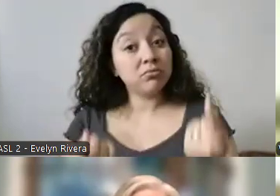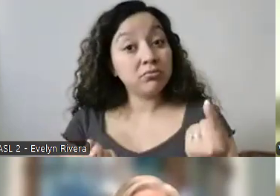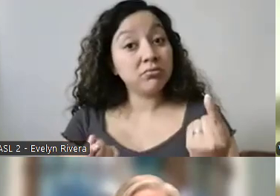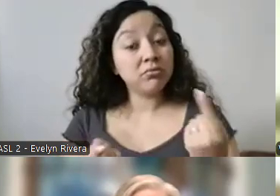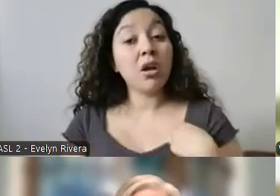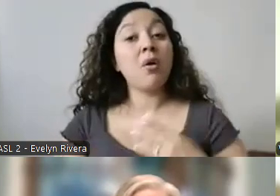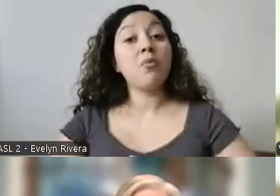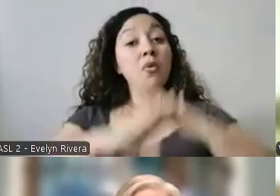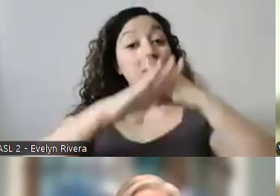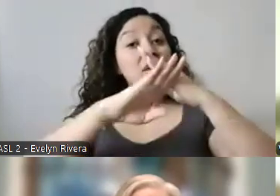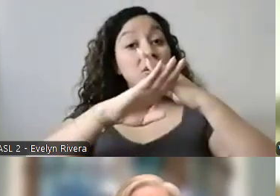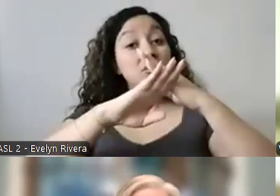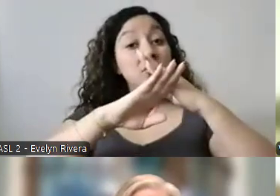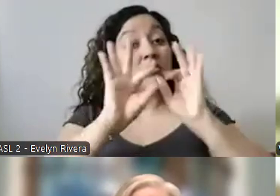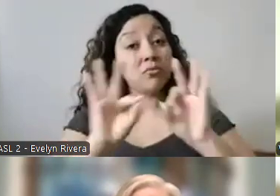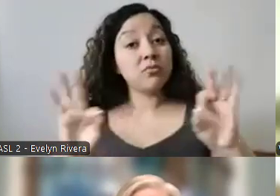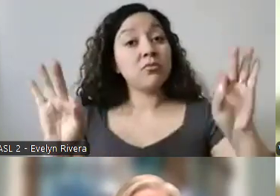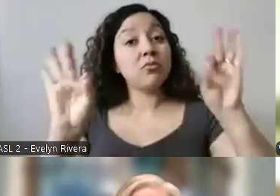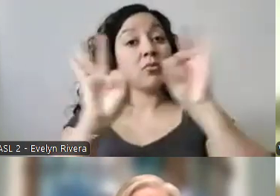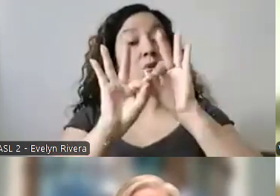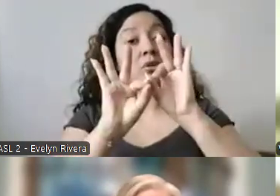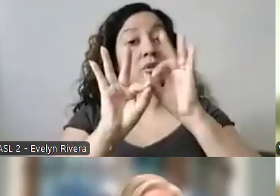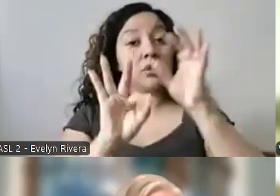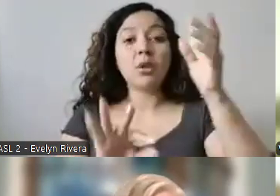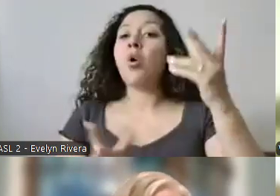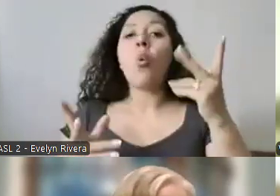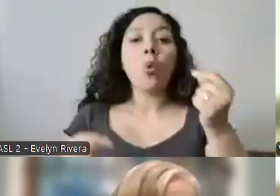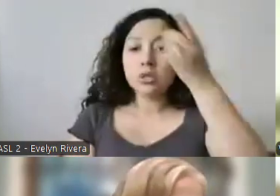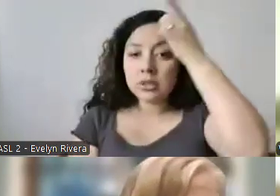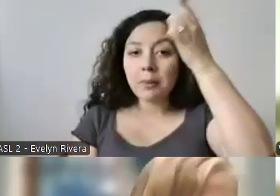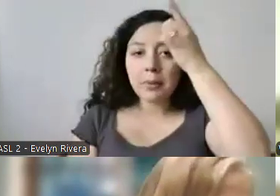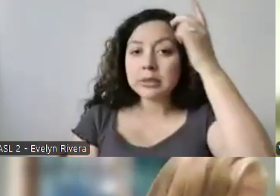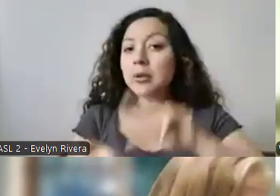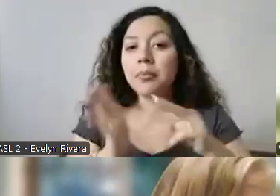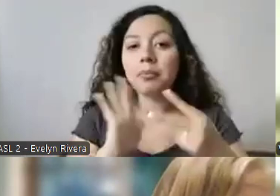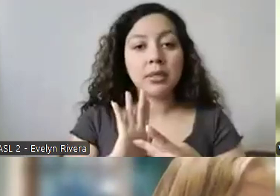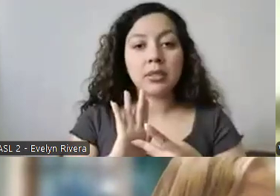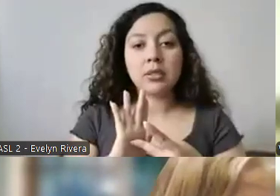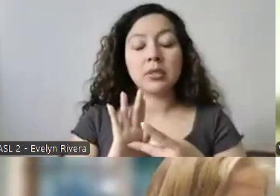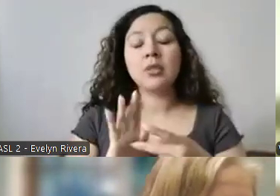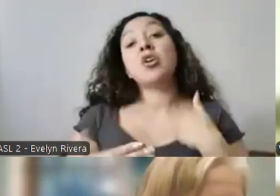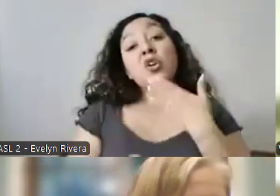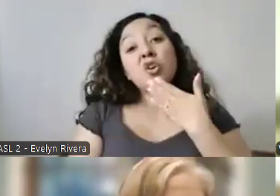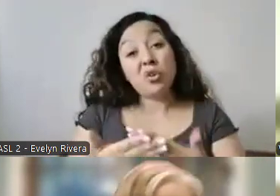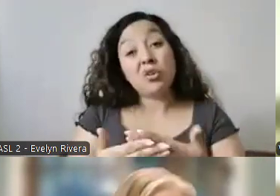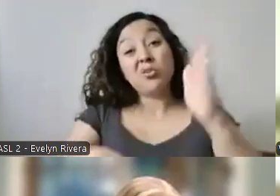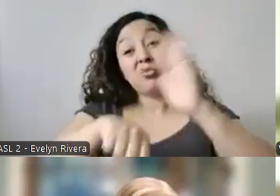is one of the key factors. As bad as dementia is, at least it gives you early warning